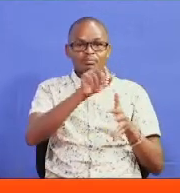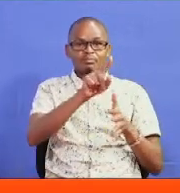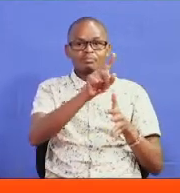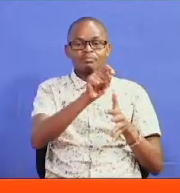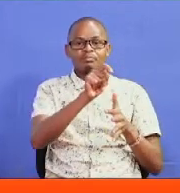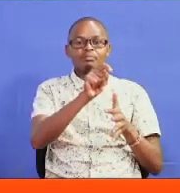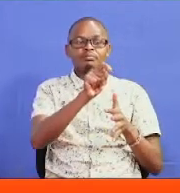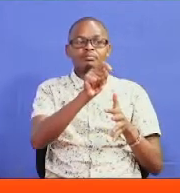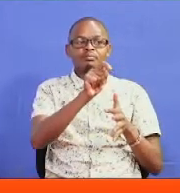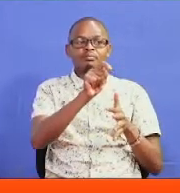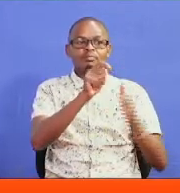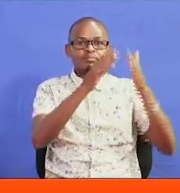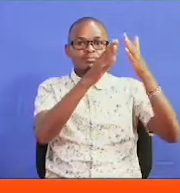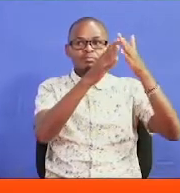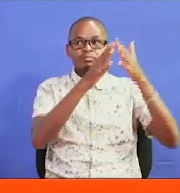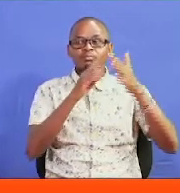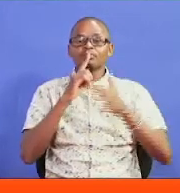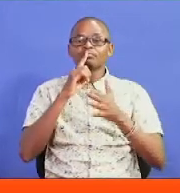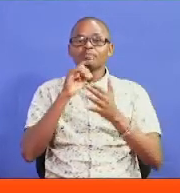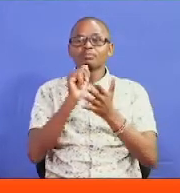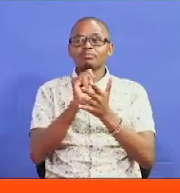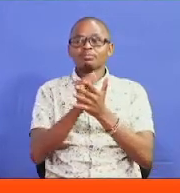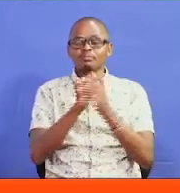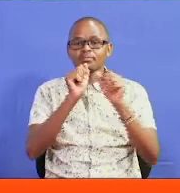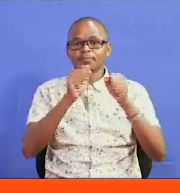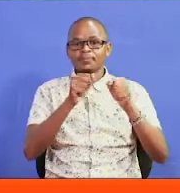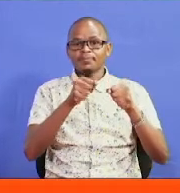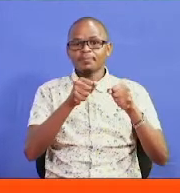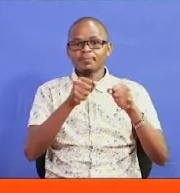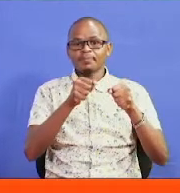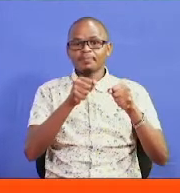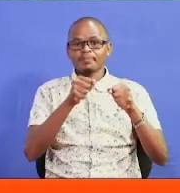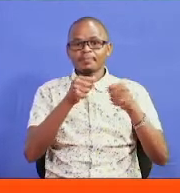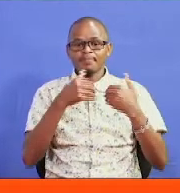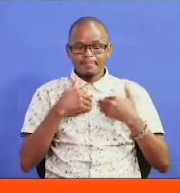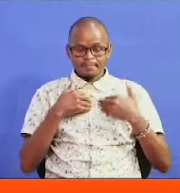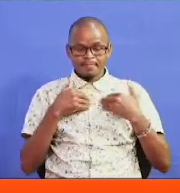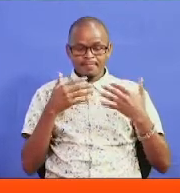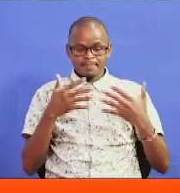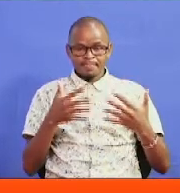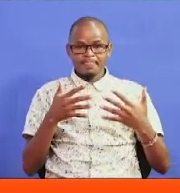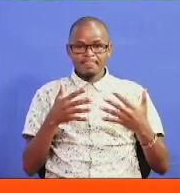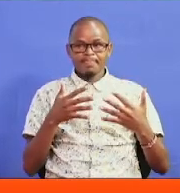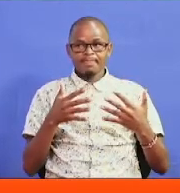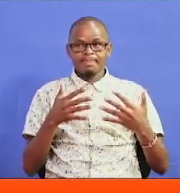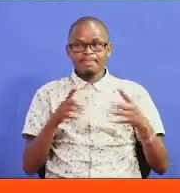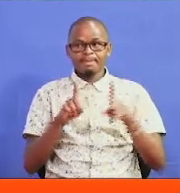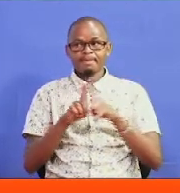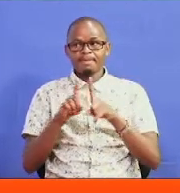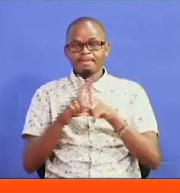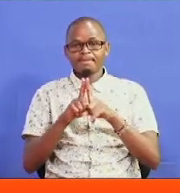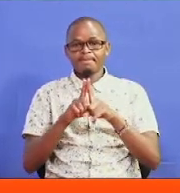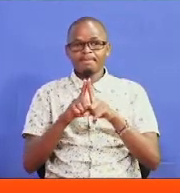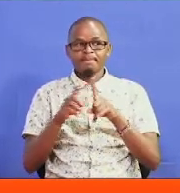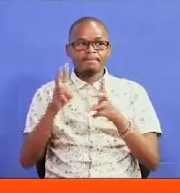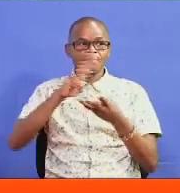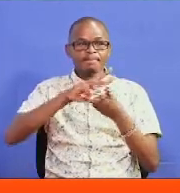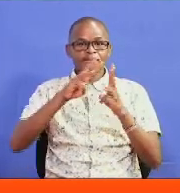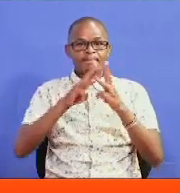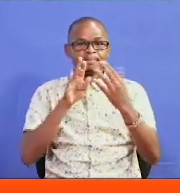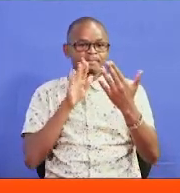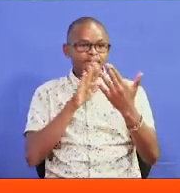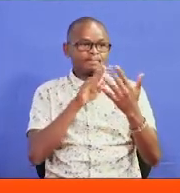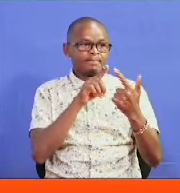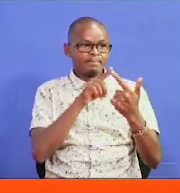shelter, so that you can be able to have this, as a multidisciplinary